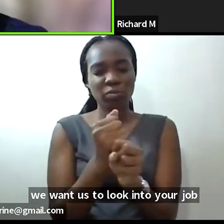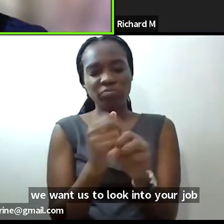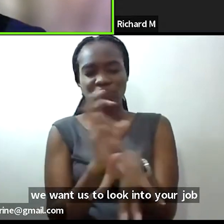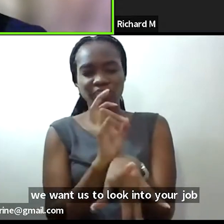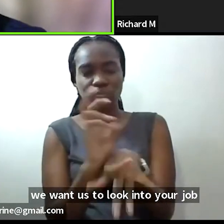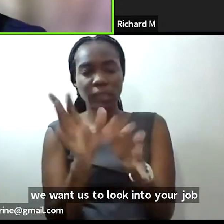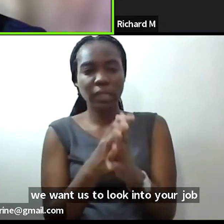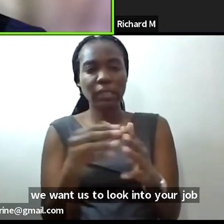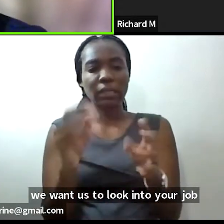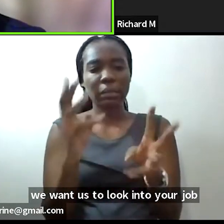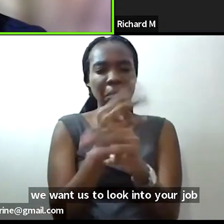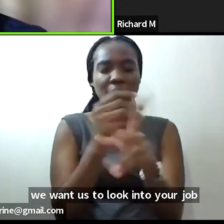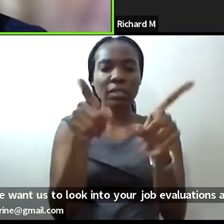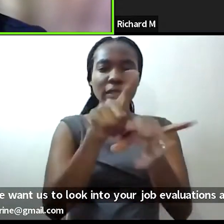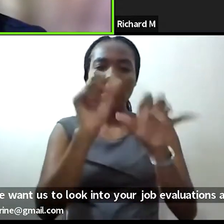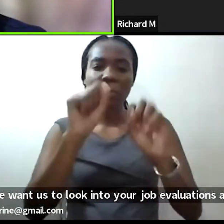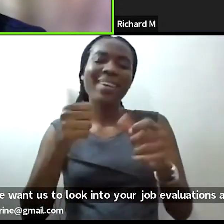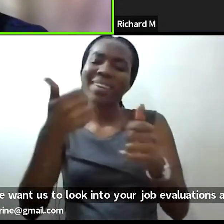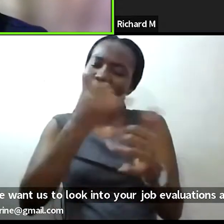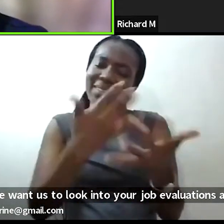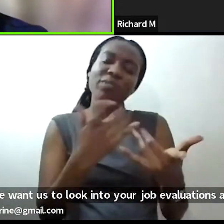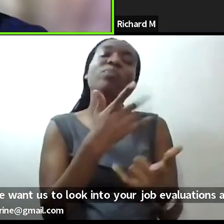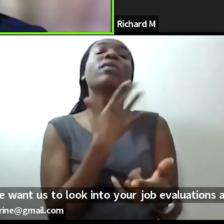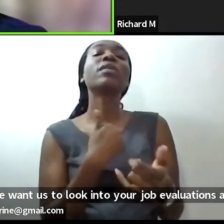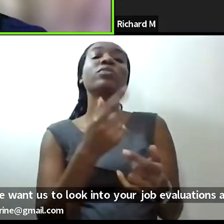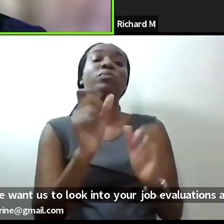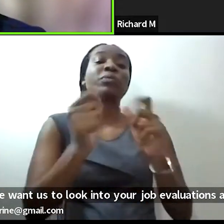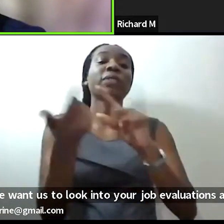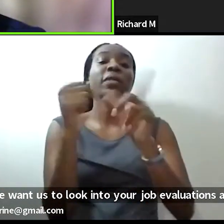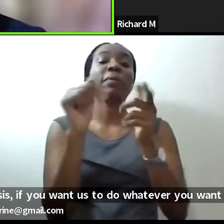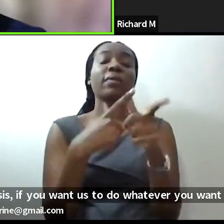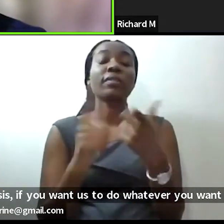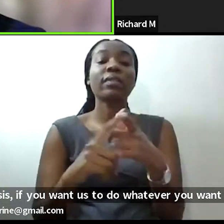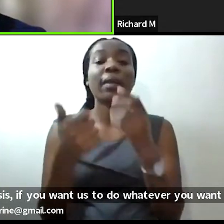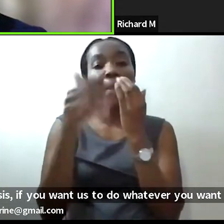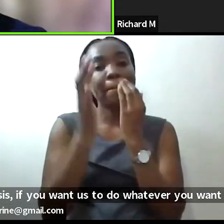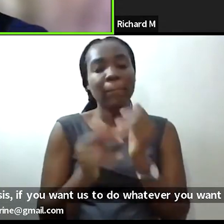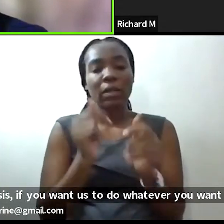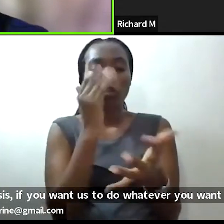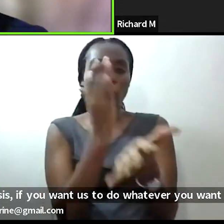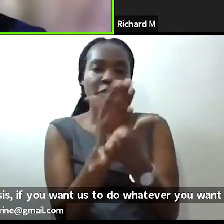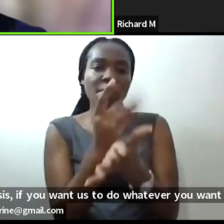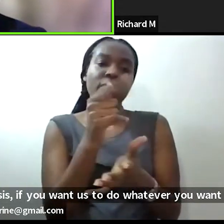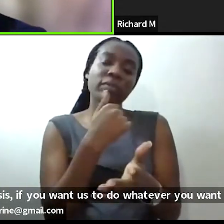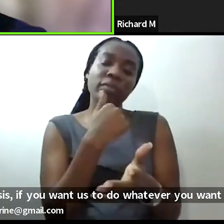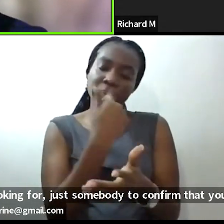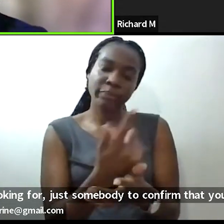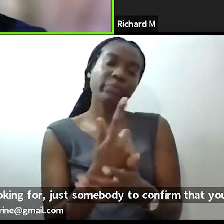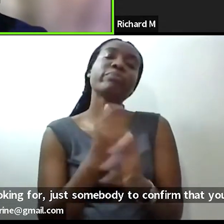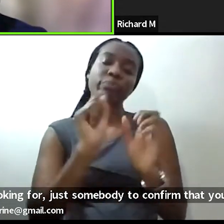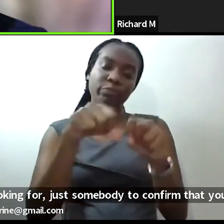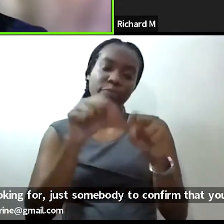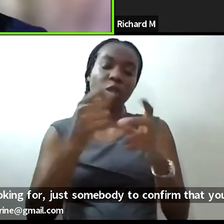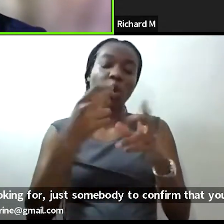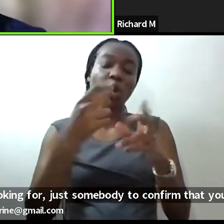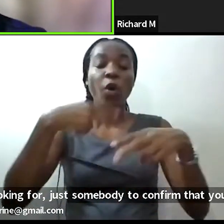if you want us to do whatever you're looking for, just somebody to confirm that you're actually on the right path, we do that for you. We